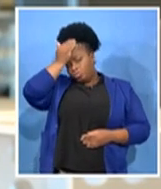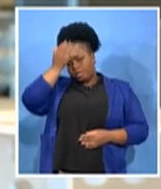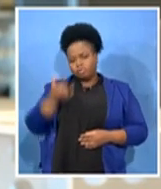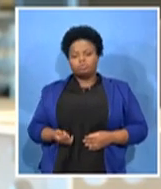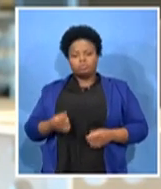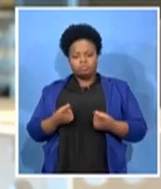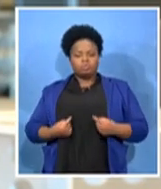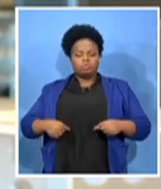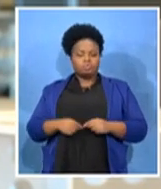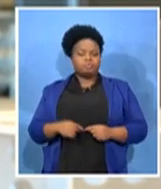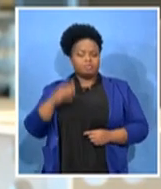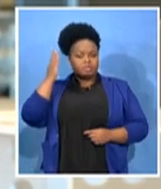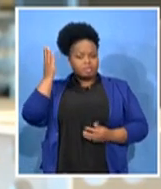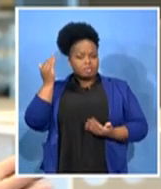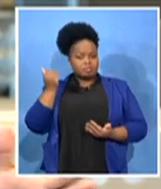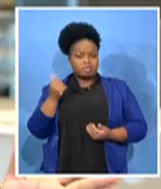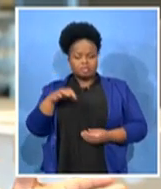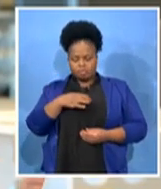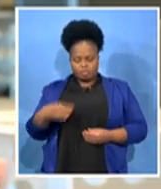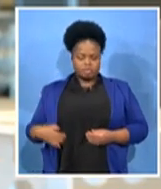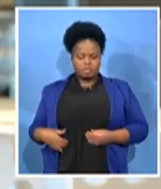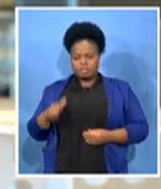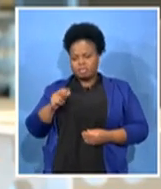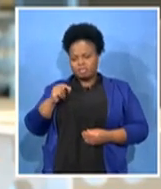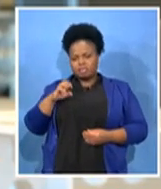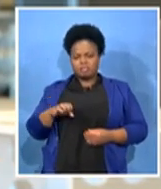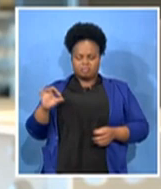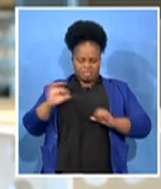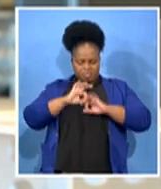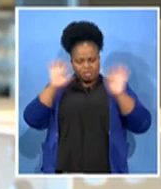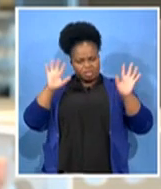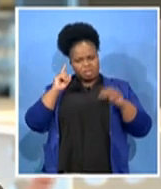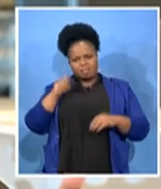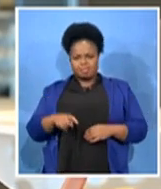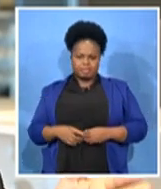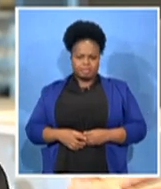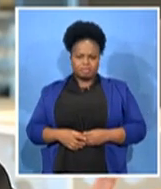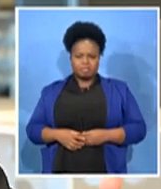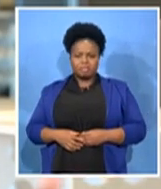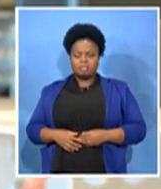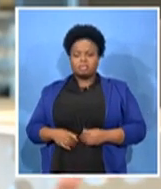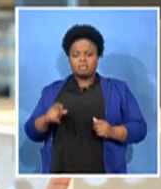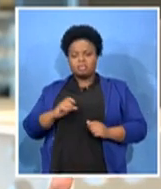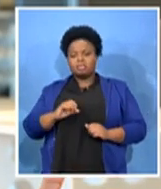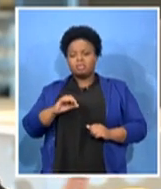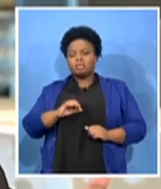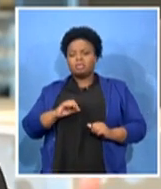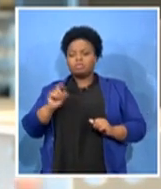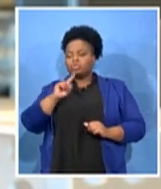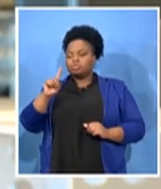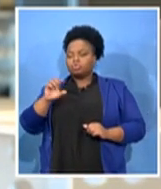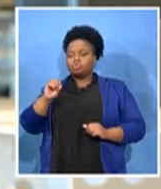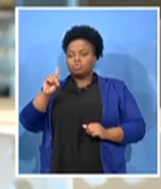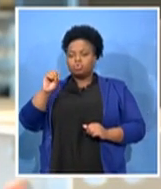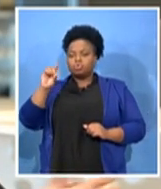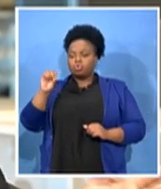ANC to be very clear on what this commission is supposed to do, on how the party is supposed